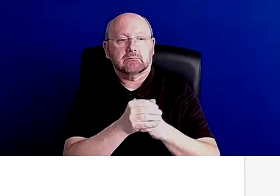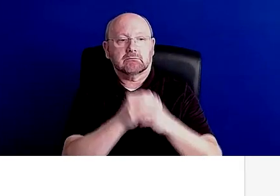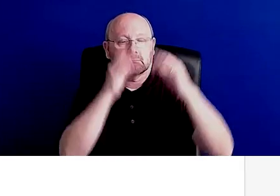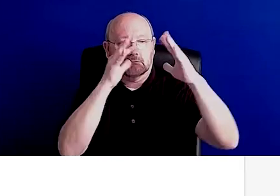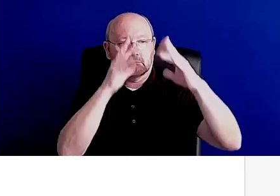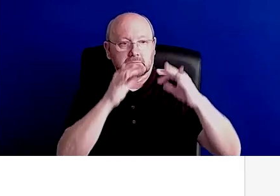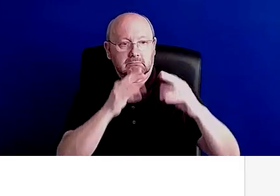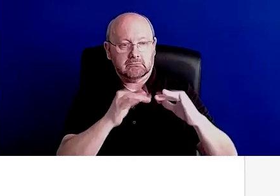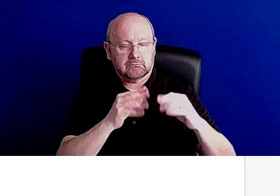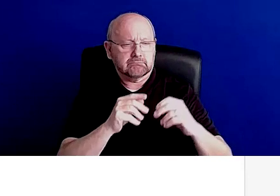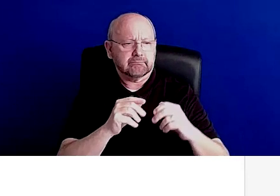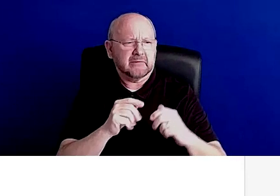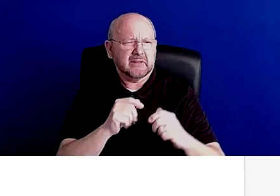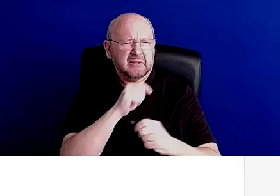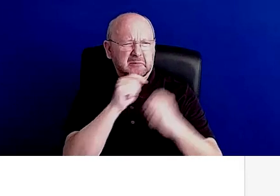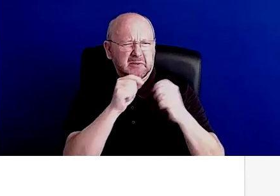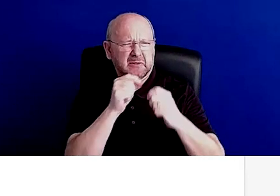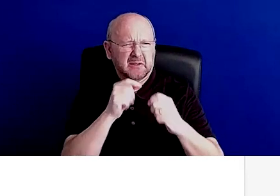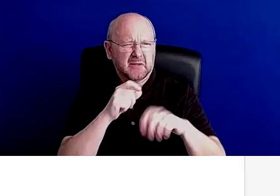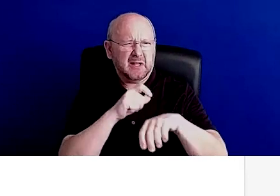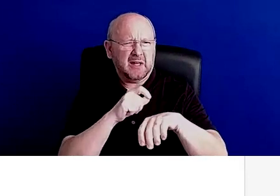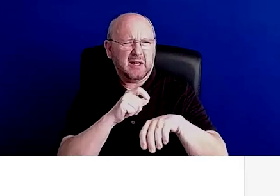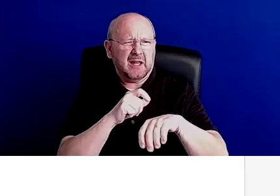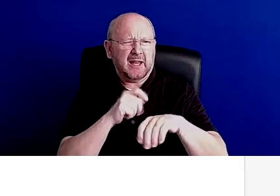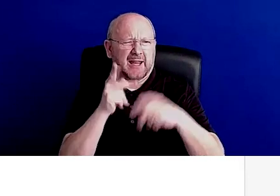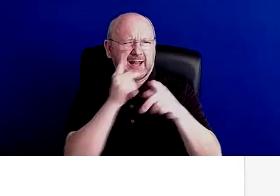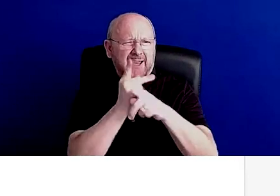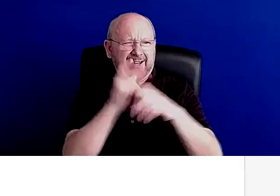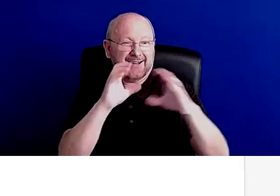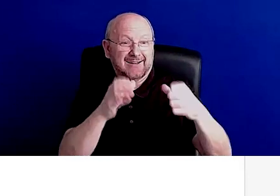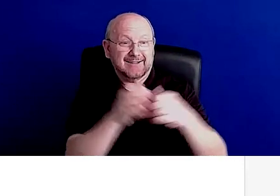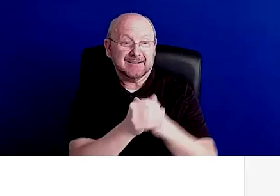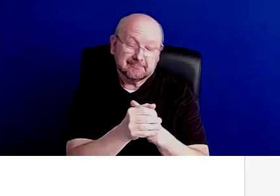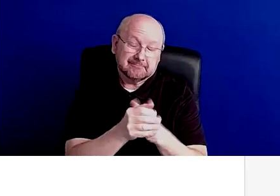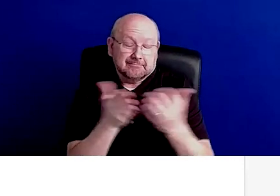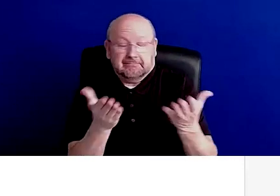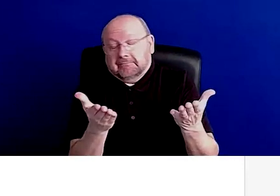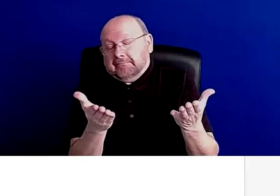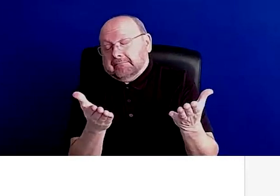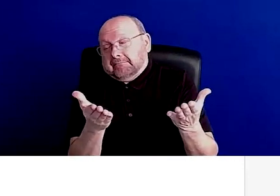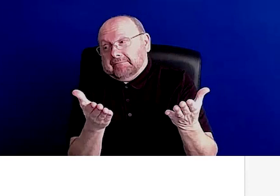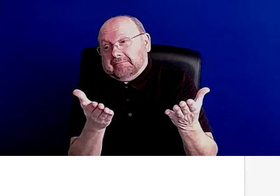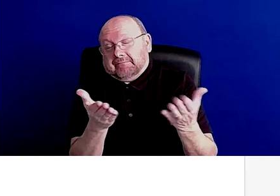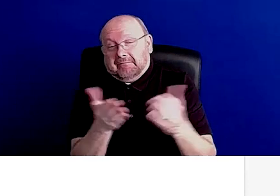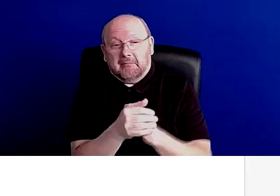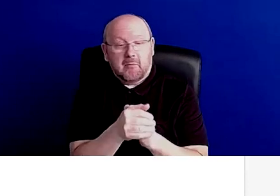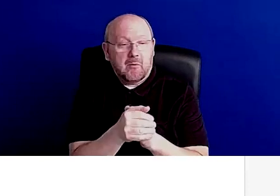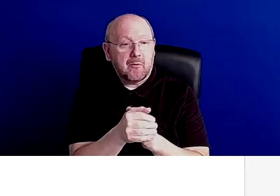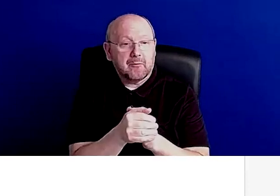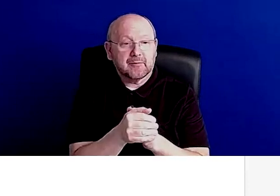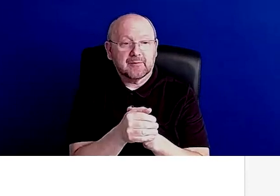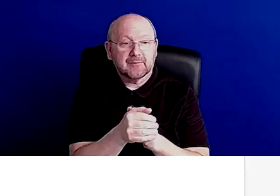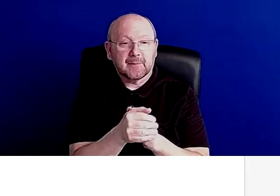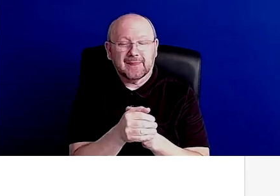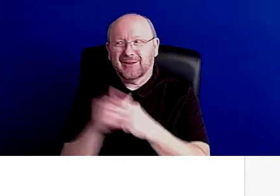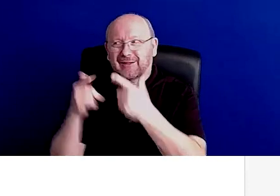and detailed course. Okay, fine. And then, I know, it's trying to flatter me a little bit first. But then it